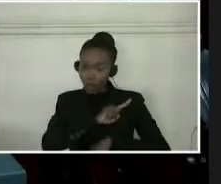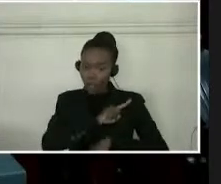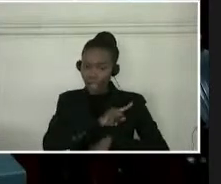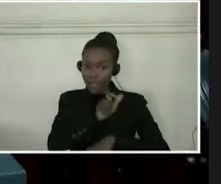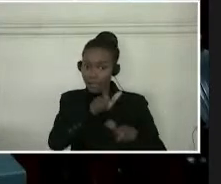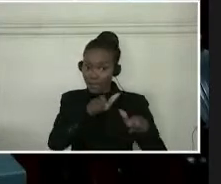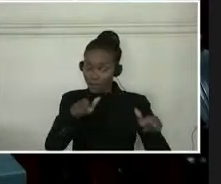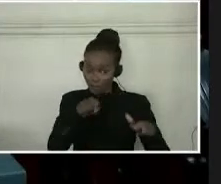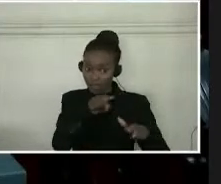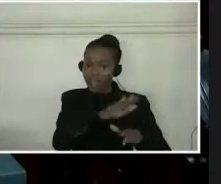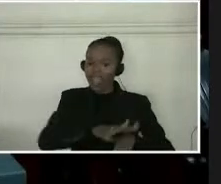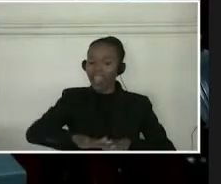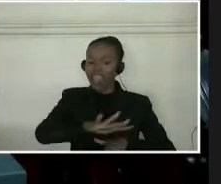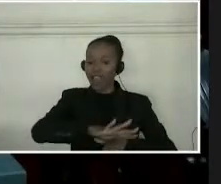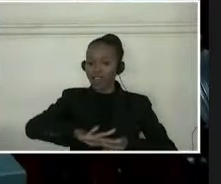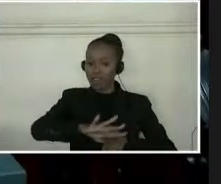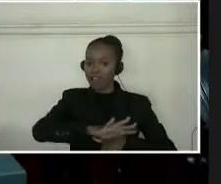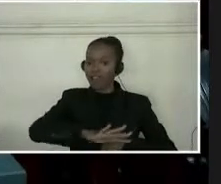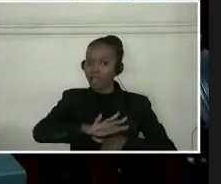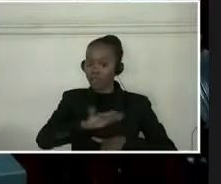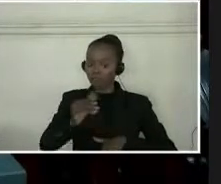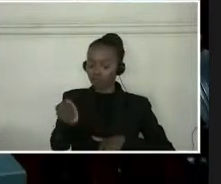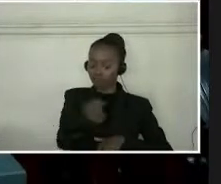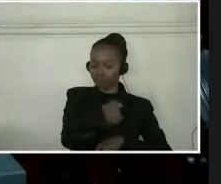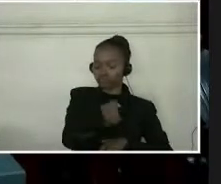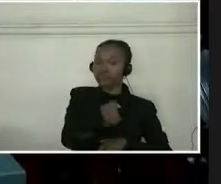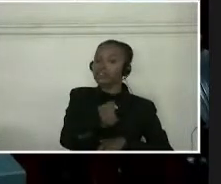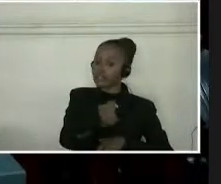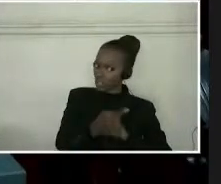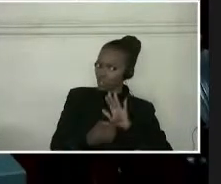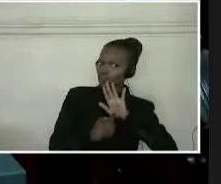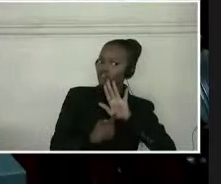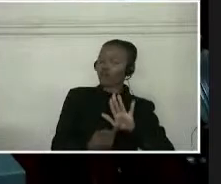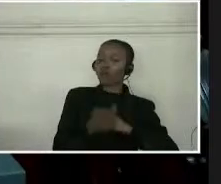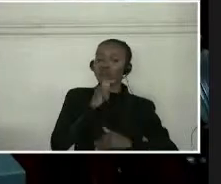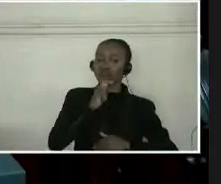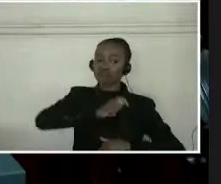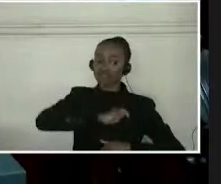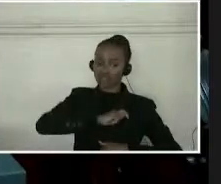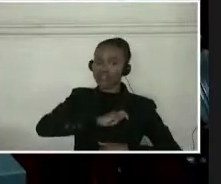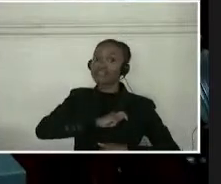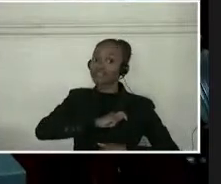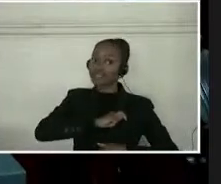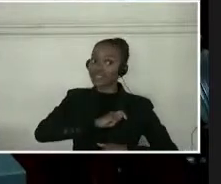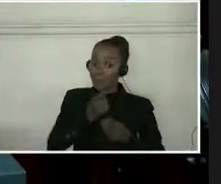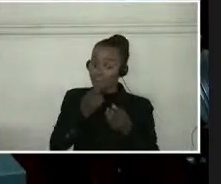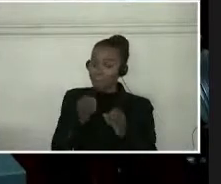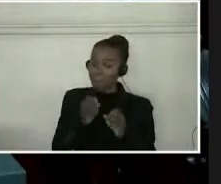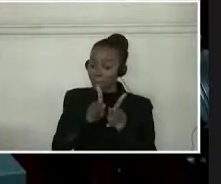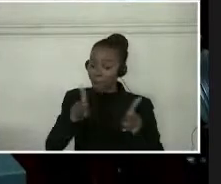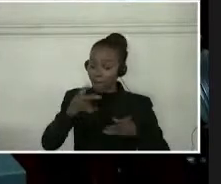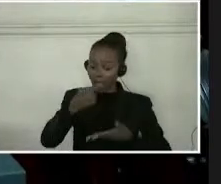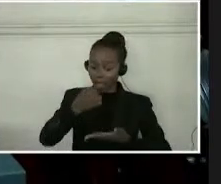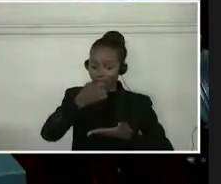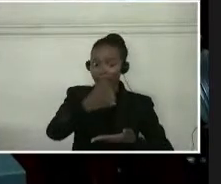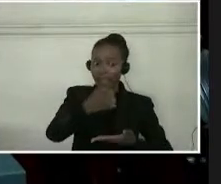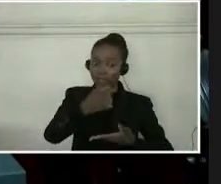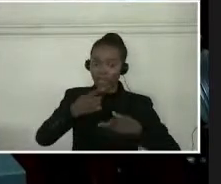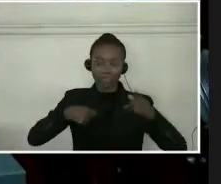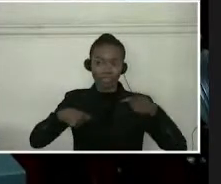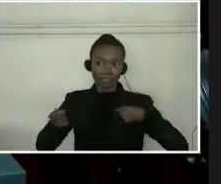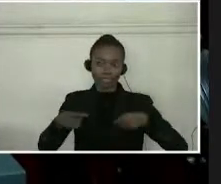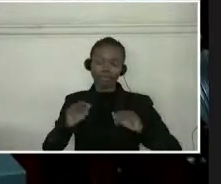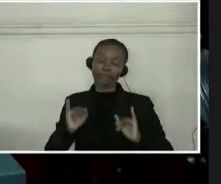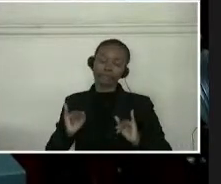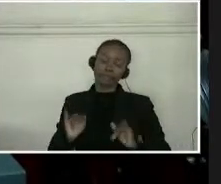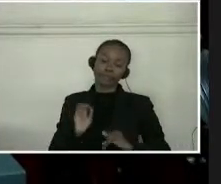area have shown that they cannot be trusted with public funds easily a new project is supposed to be starting in newcastle and